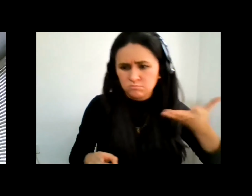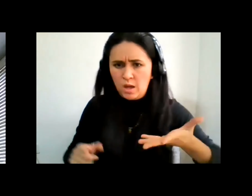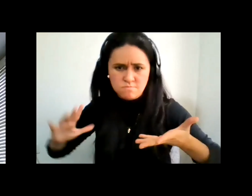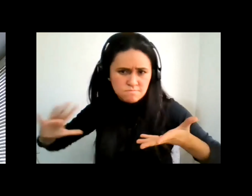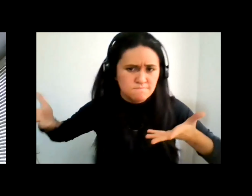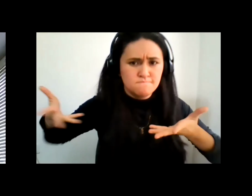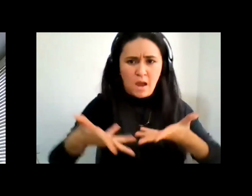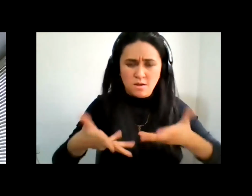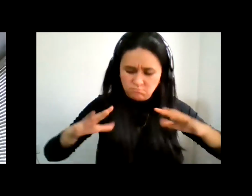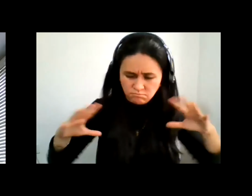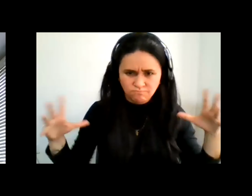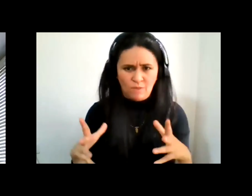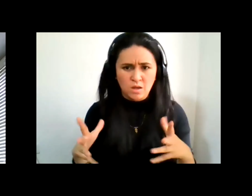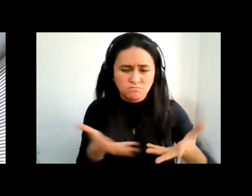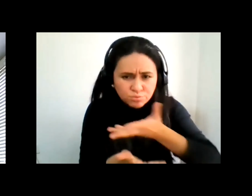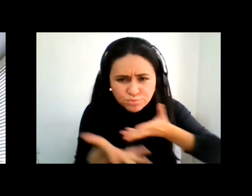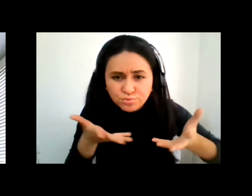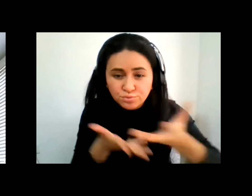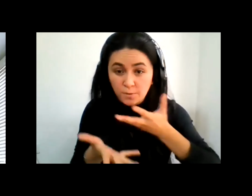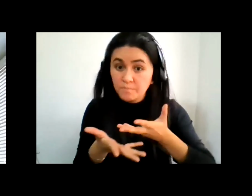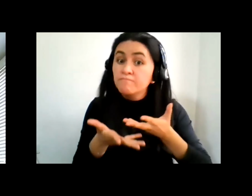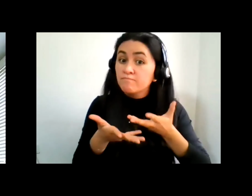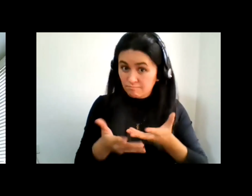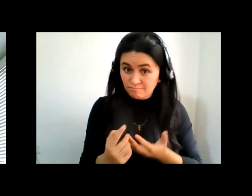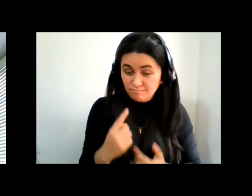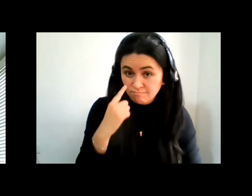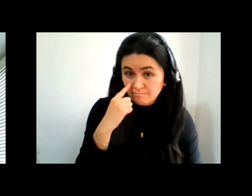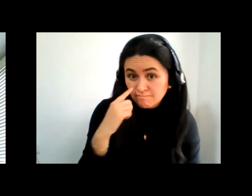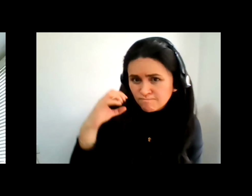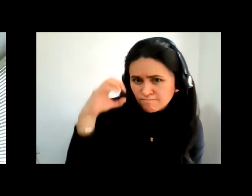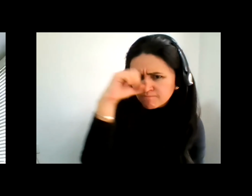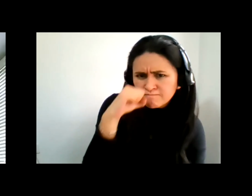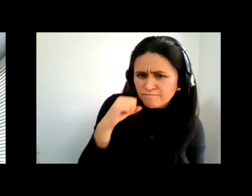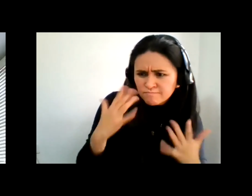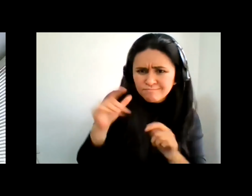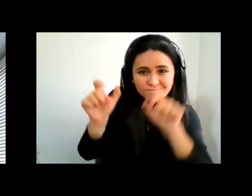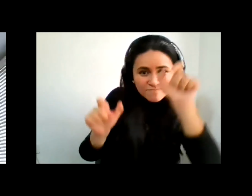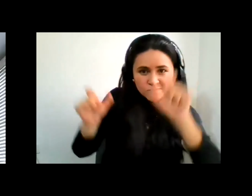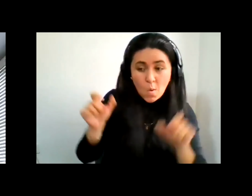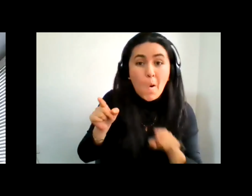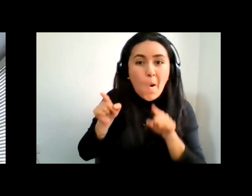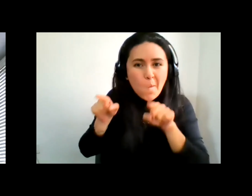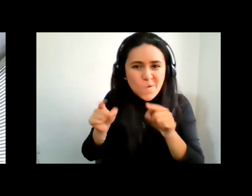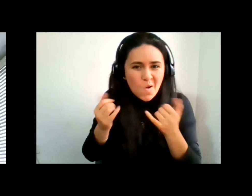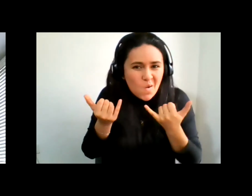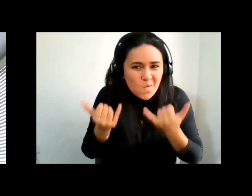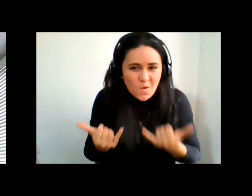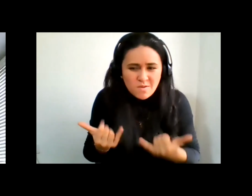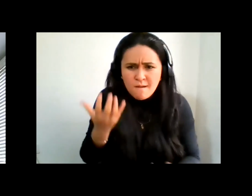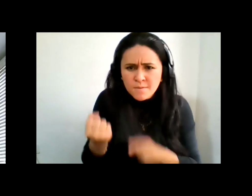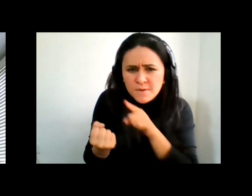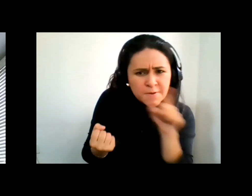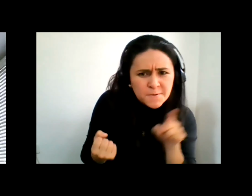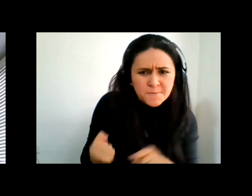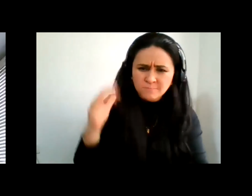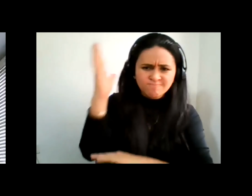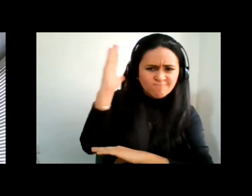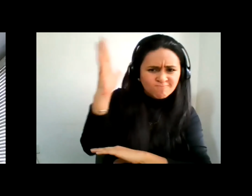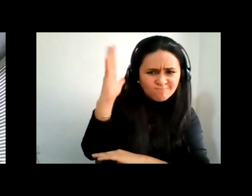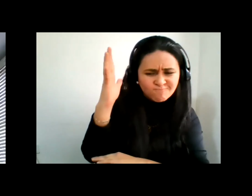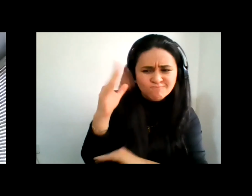the organizations. As we see, many of these actors are with us here today, in fact,